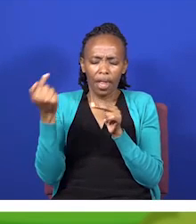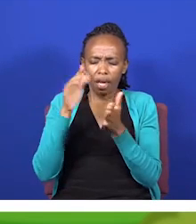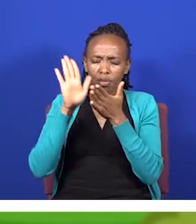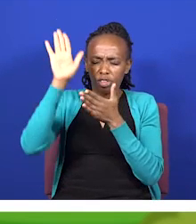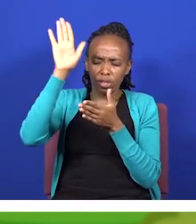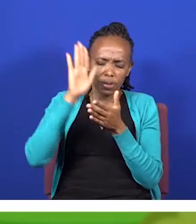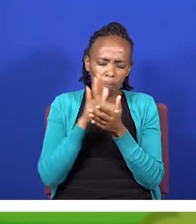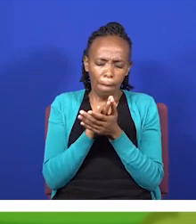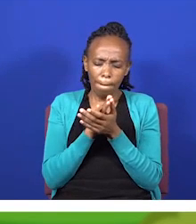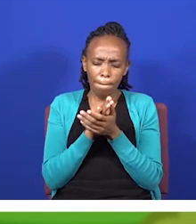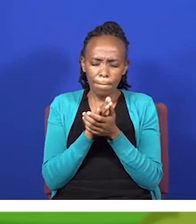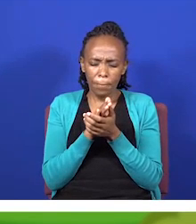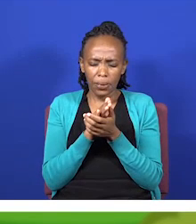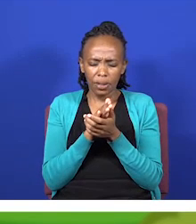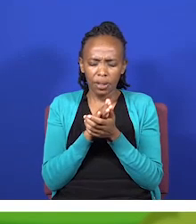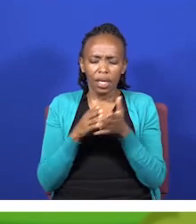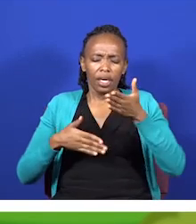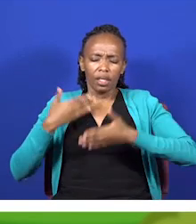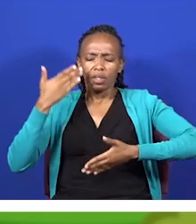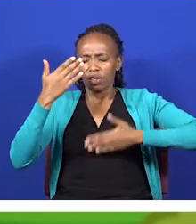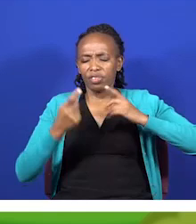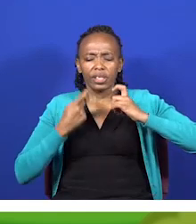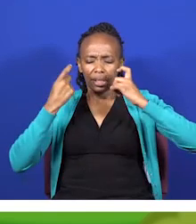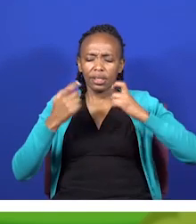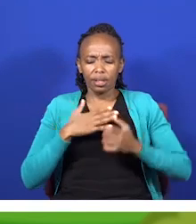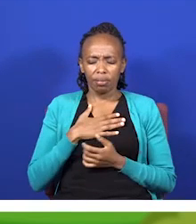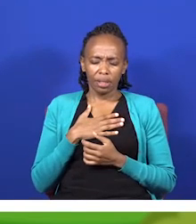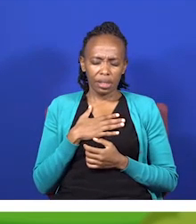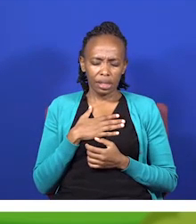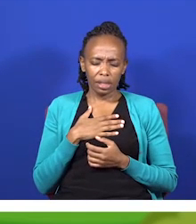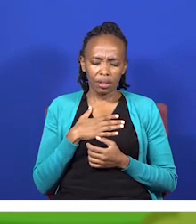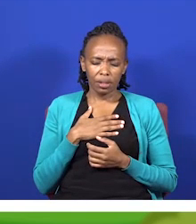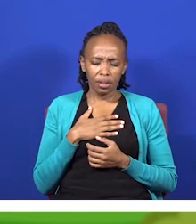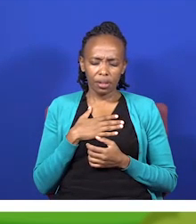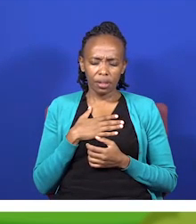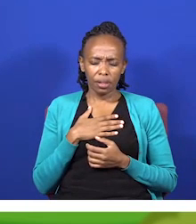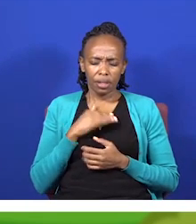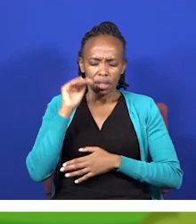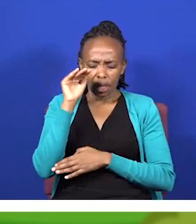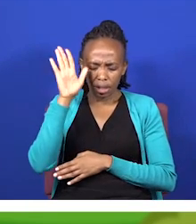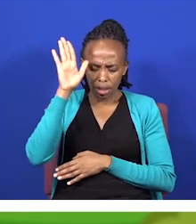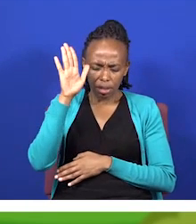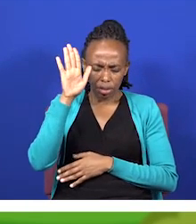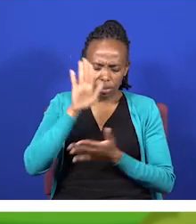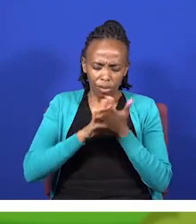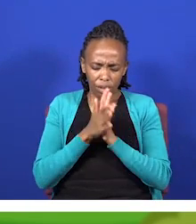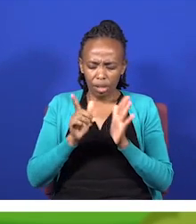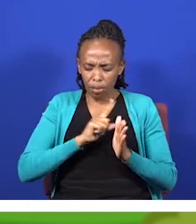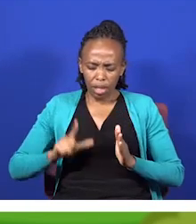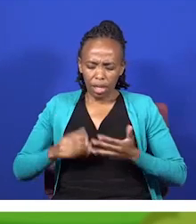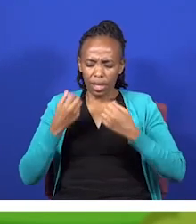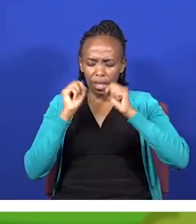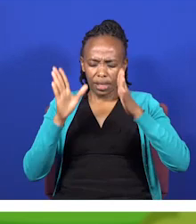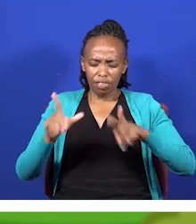you. I confess my sins. And I ask you to be the Lord and Savior of